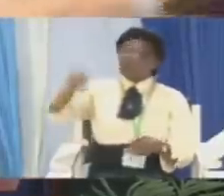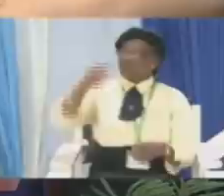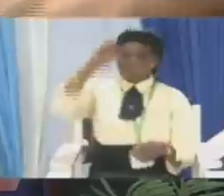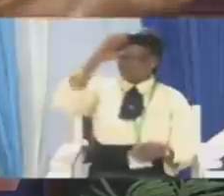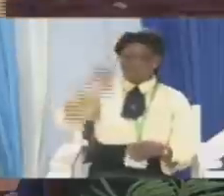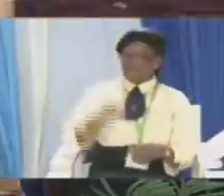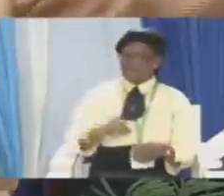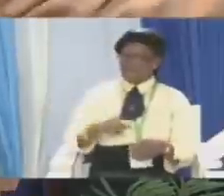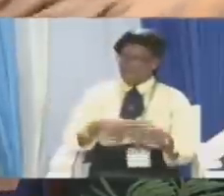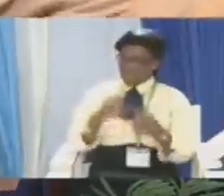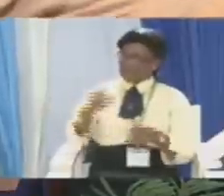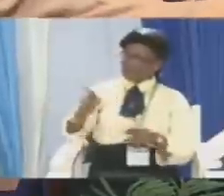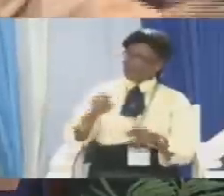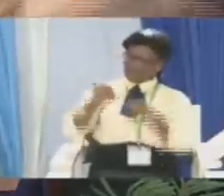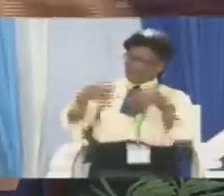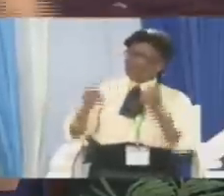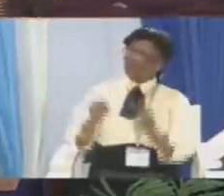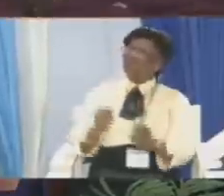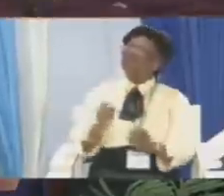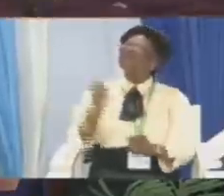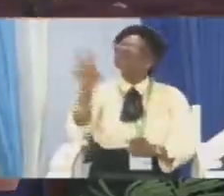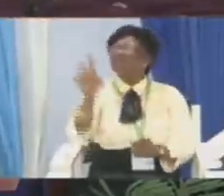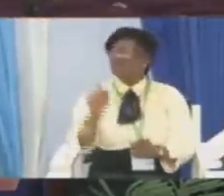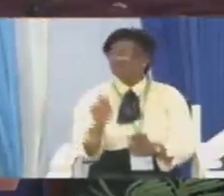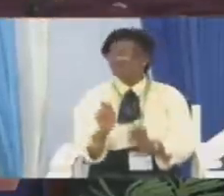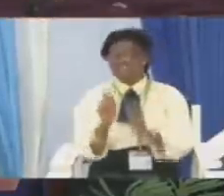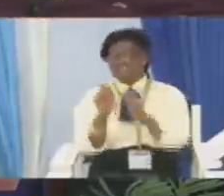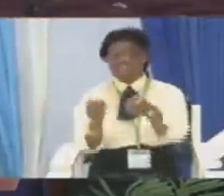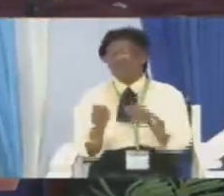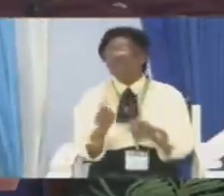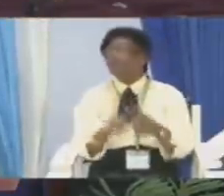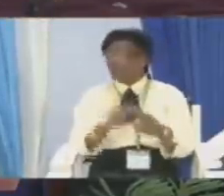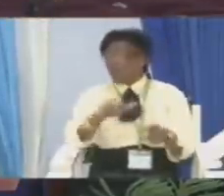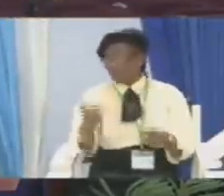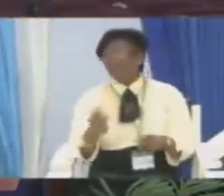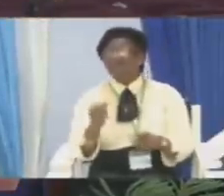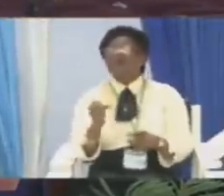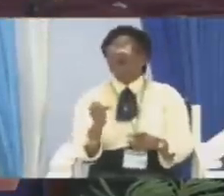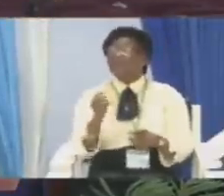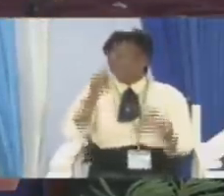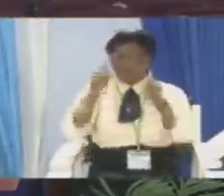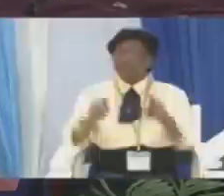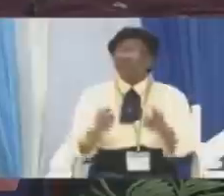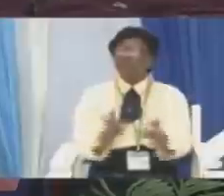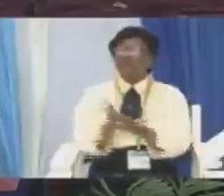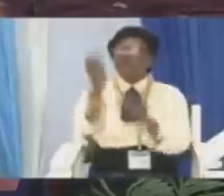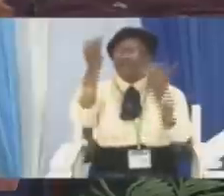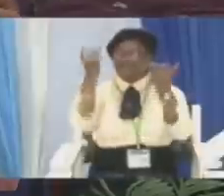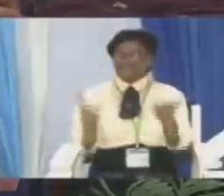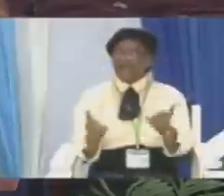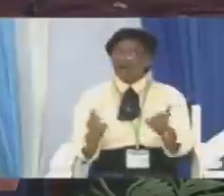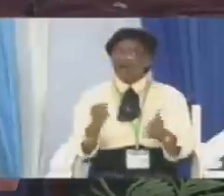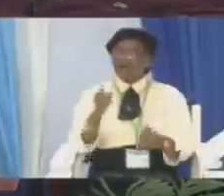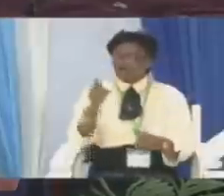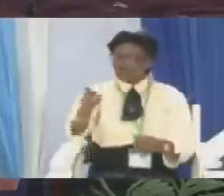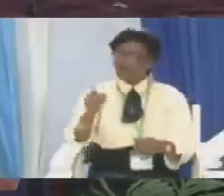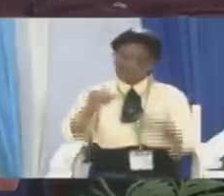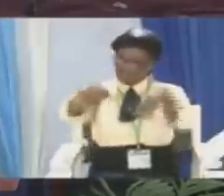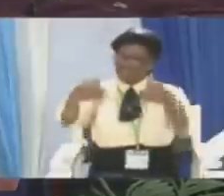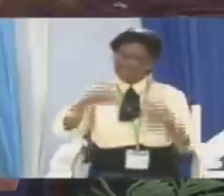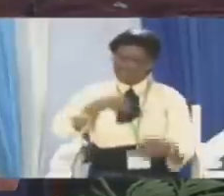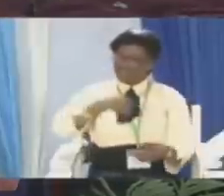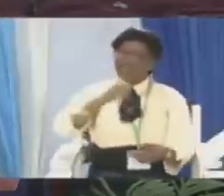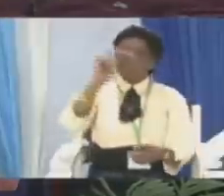did you give 5 talents to somebody and then 2 talents to another person? And right now you gave me 1.